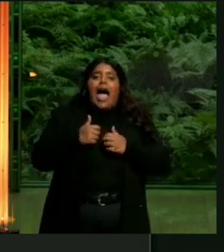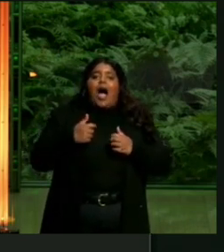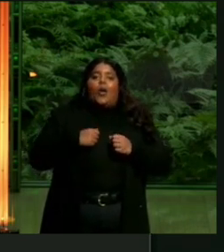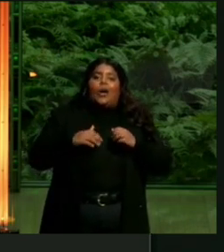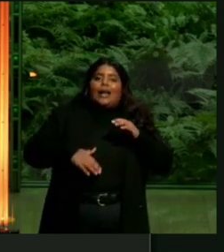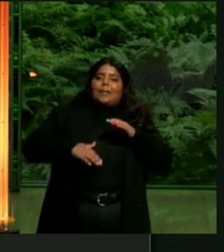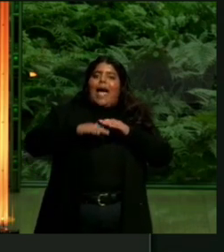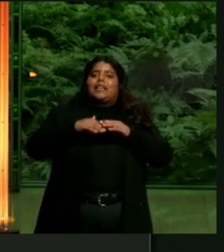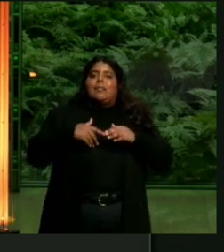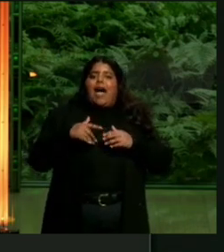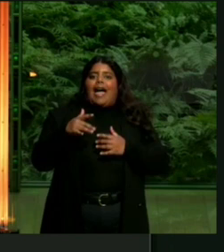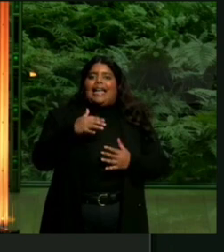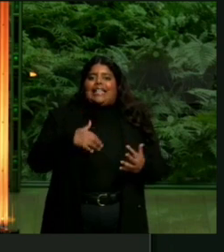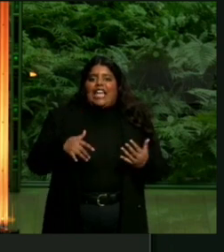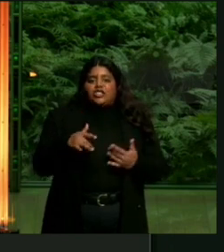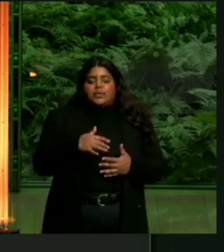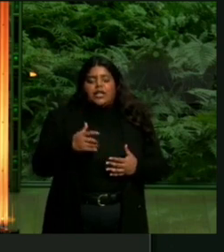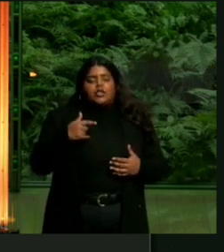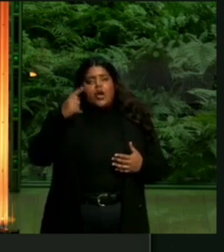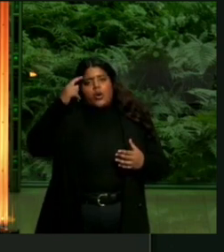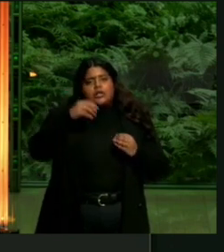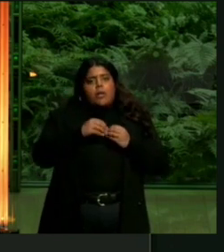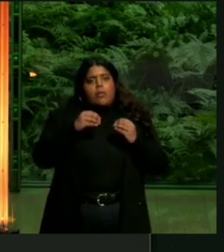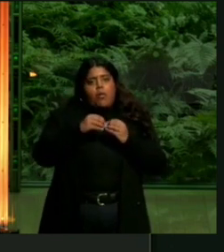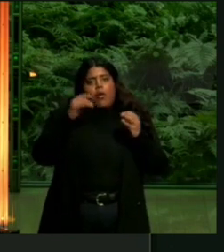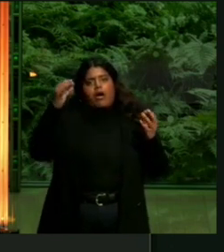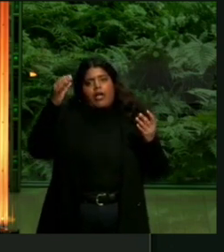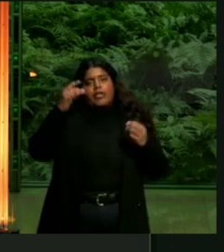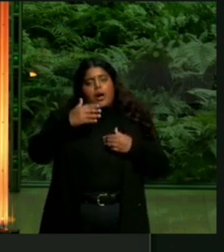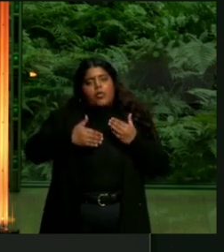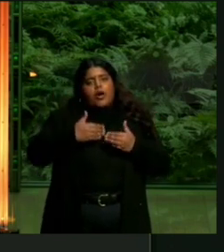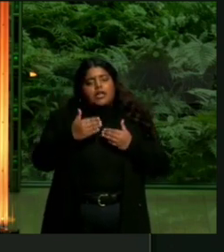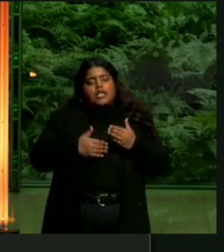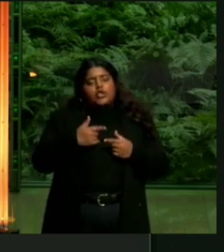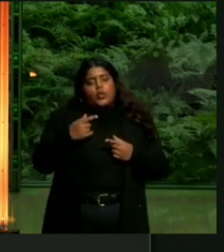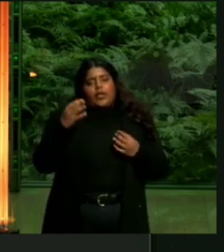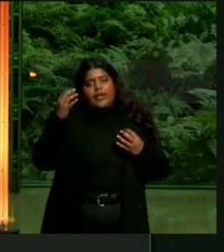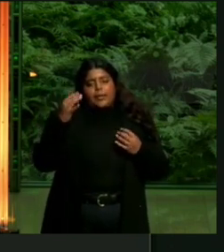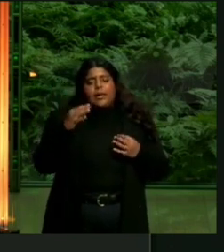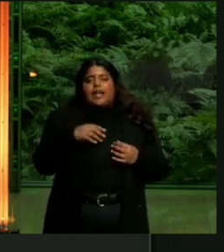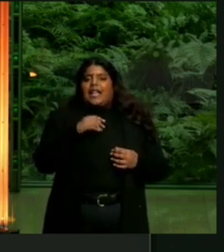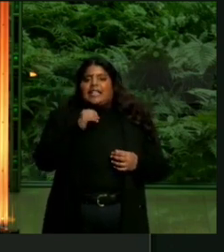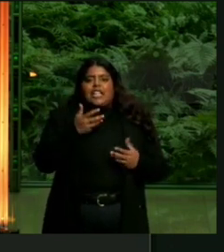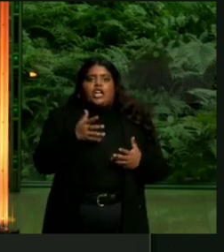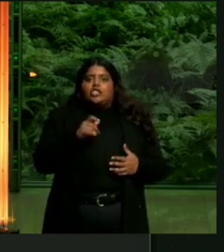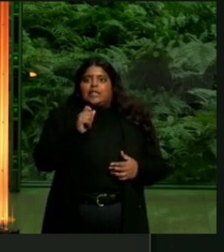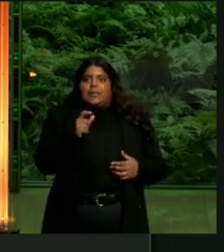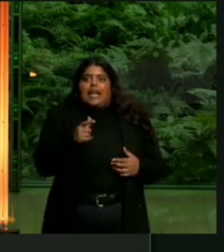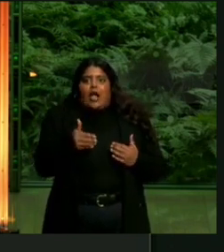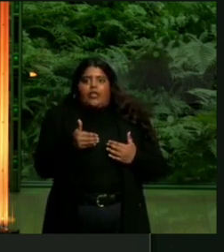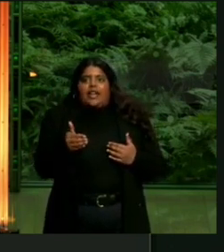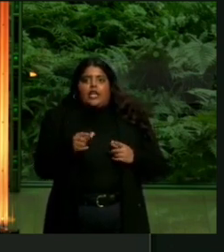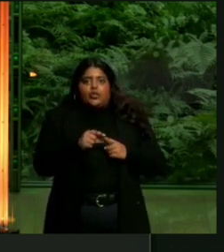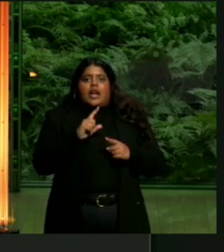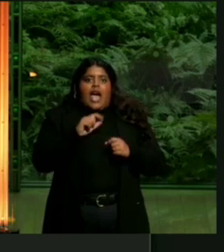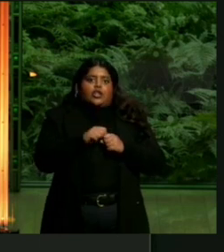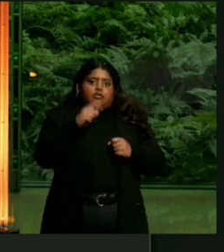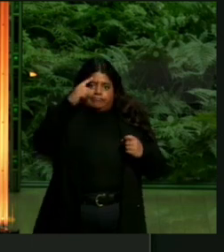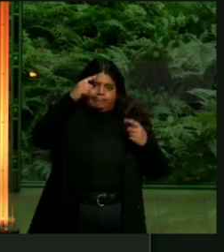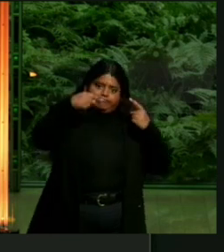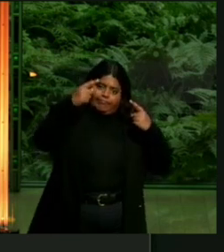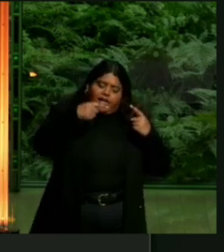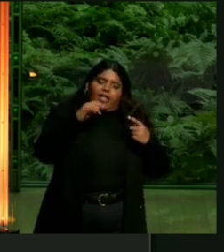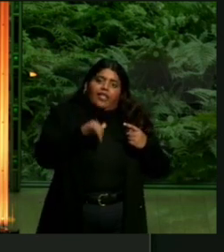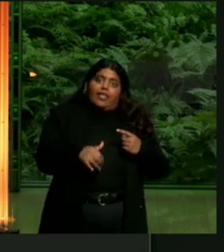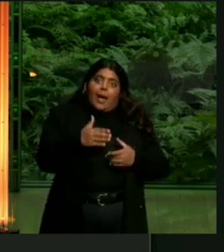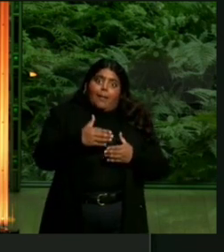engagement. So it's starting to give it a lot more thought process than you would think on surface. It's not just spitting out the next word. And I think that part makes